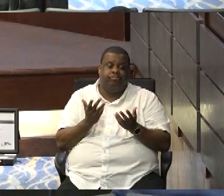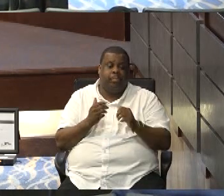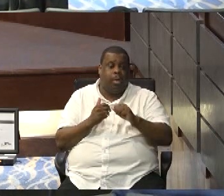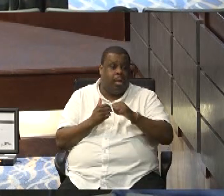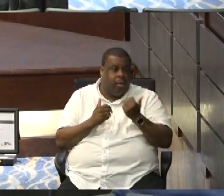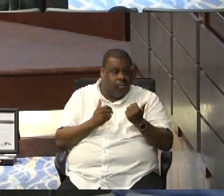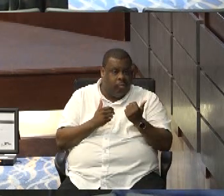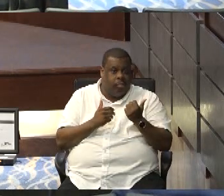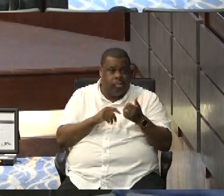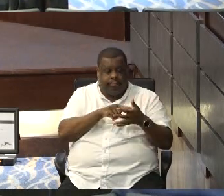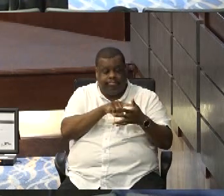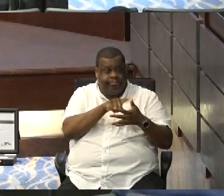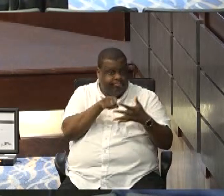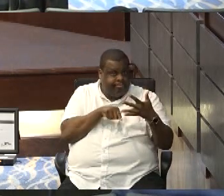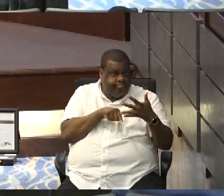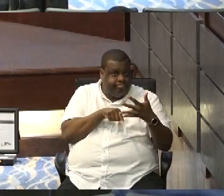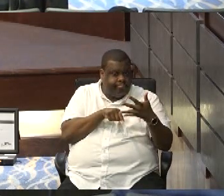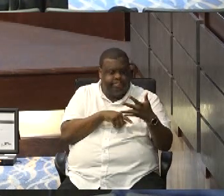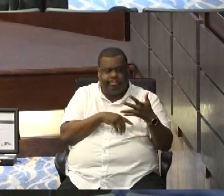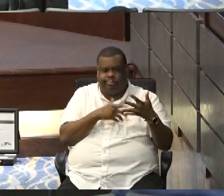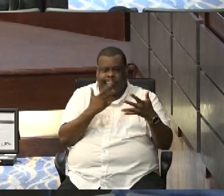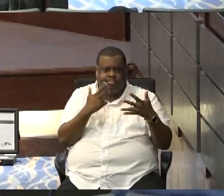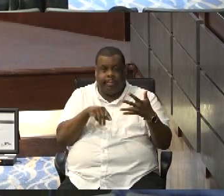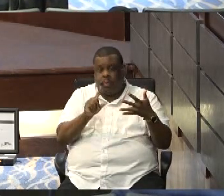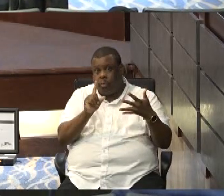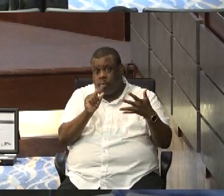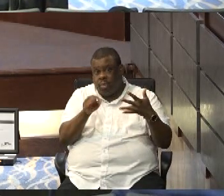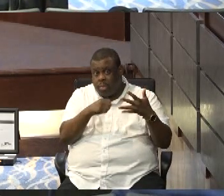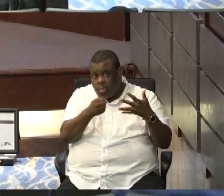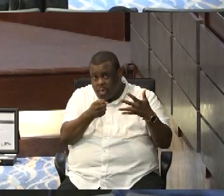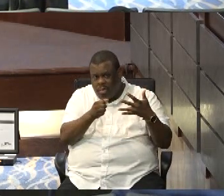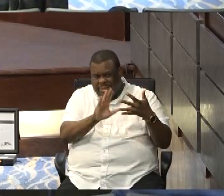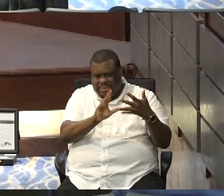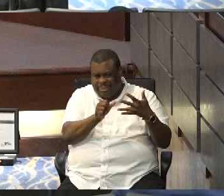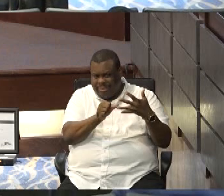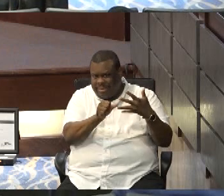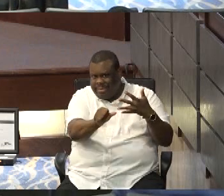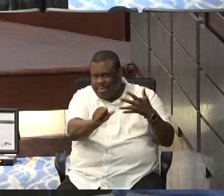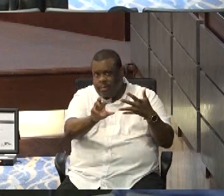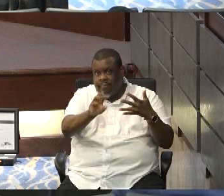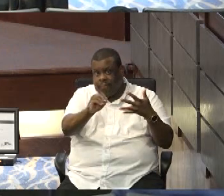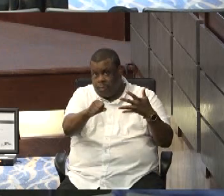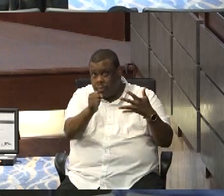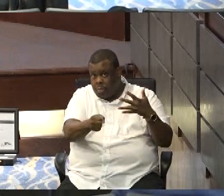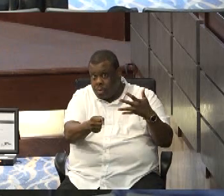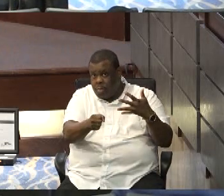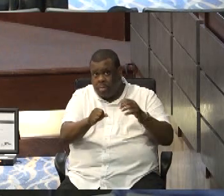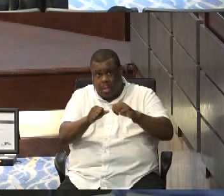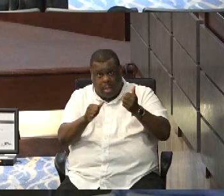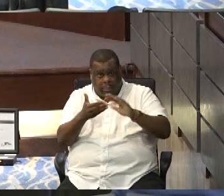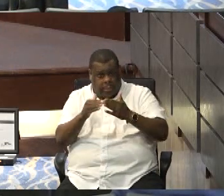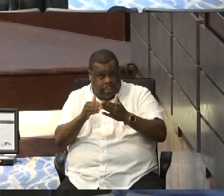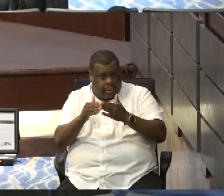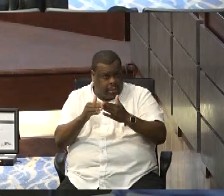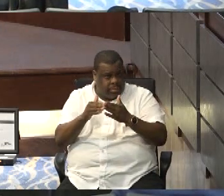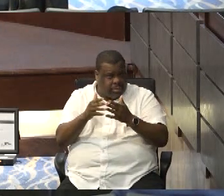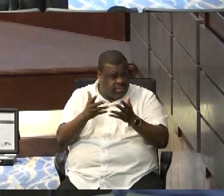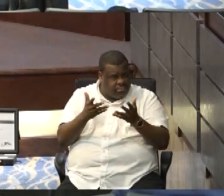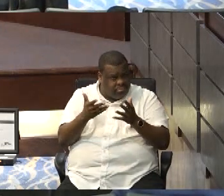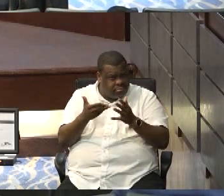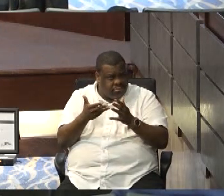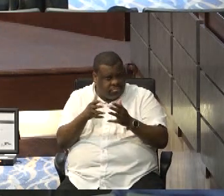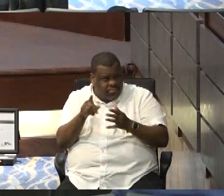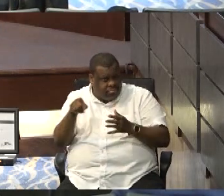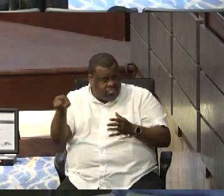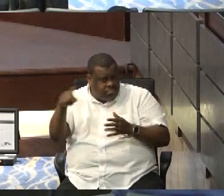aspects of this, like going from 20 years to 50 years, is that what other cities do, or is 30? I mean, because I'm trying,